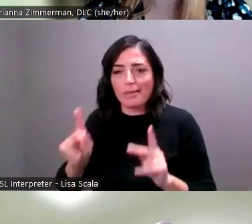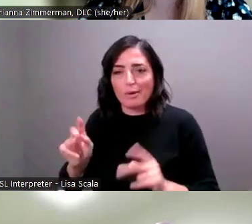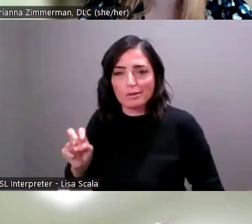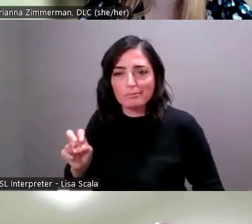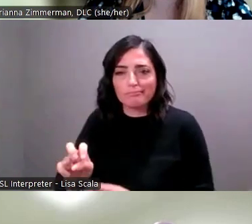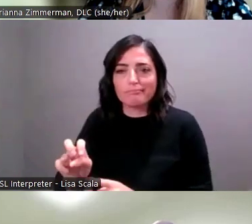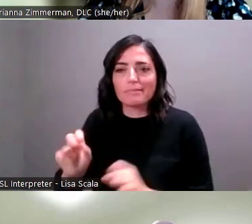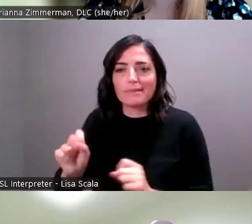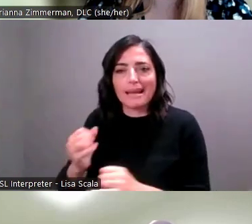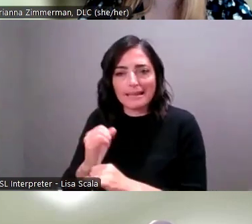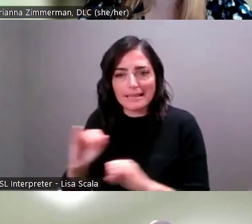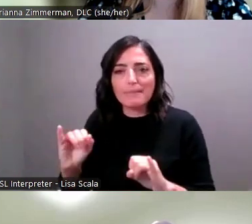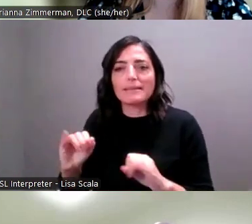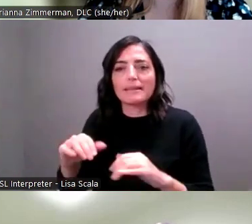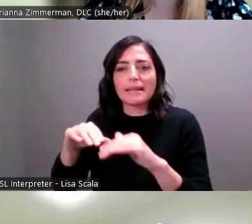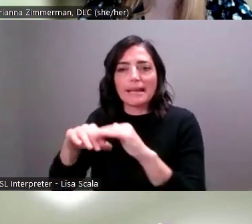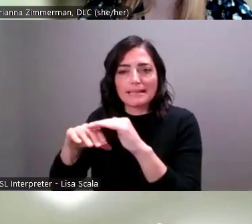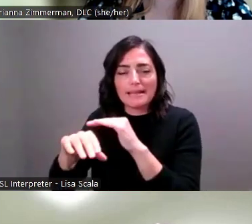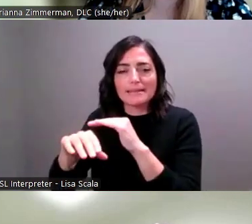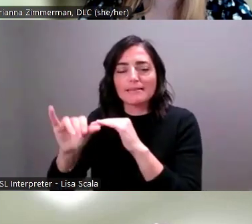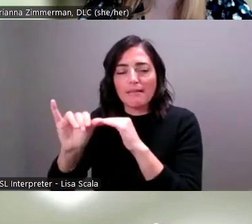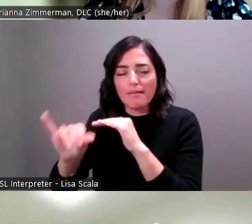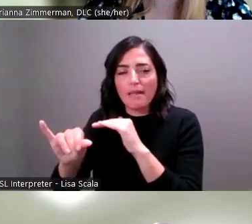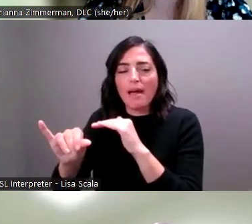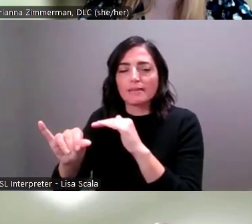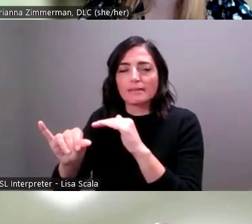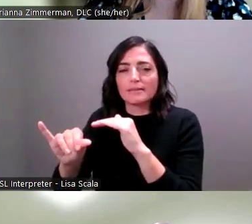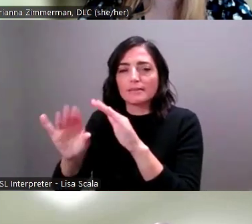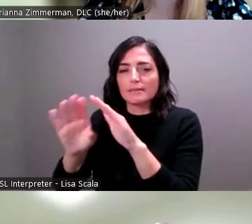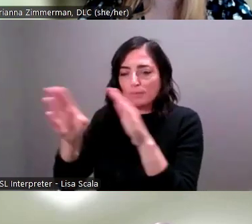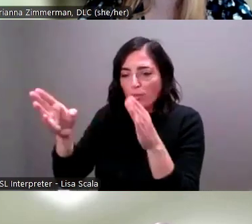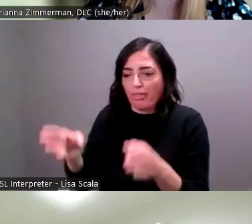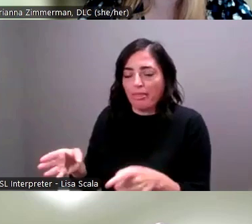to independently access this